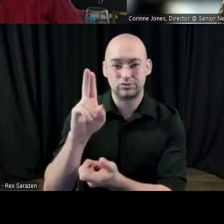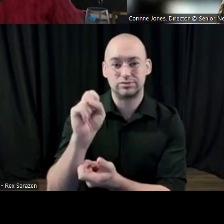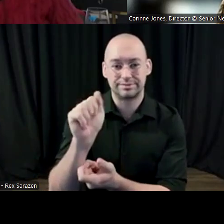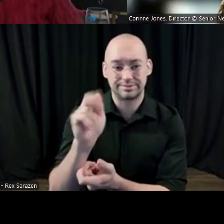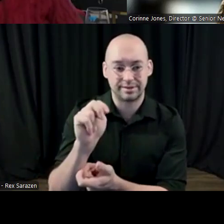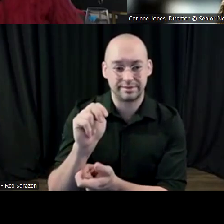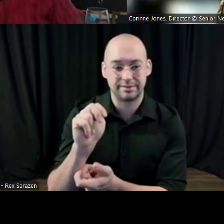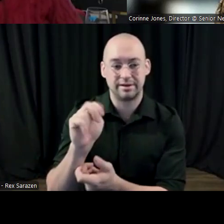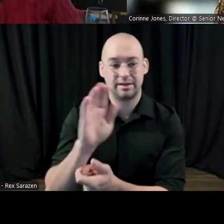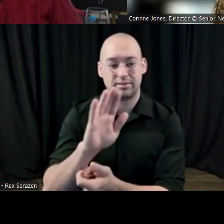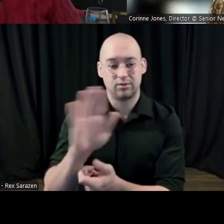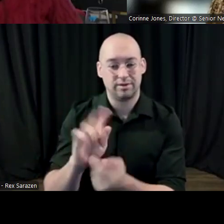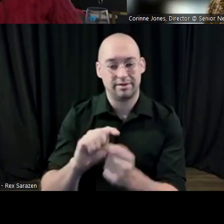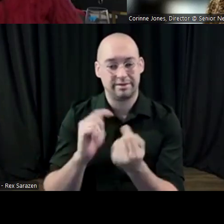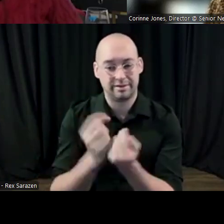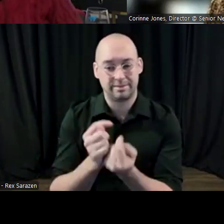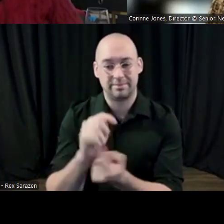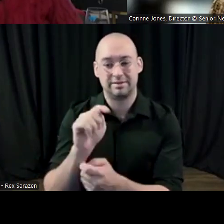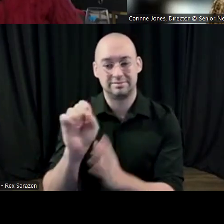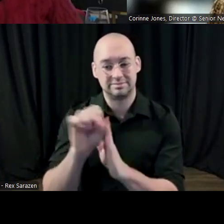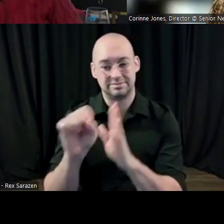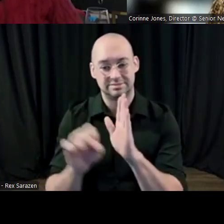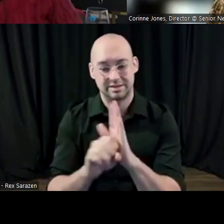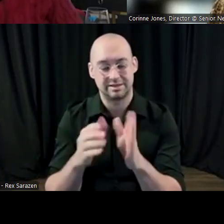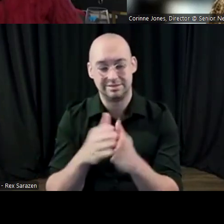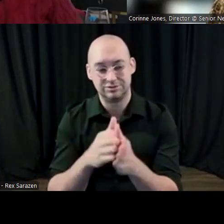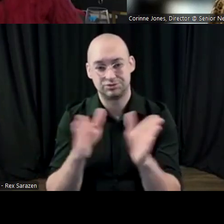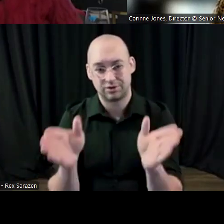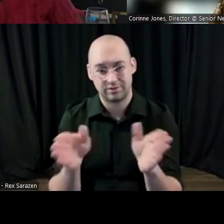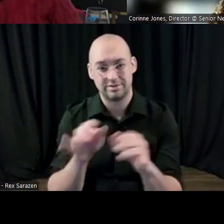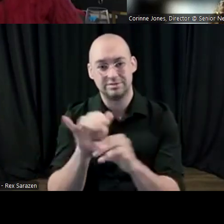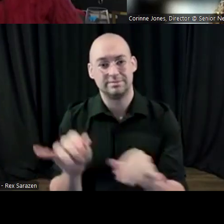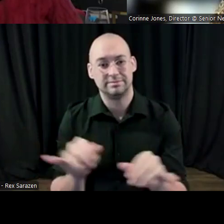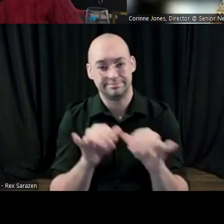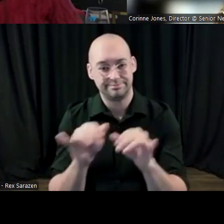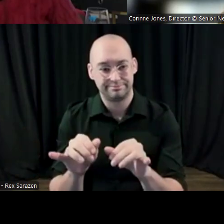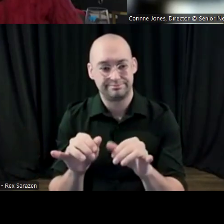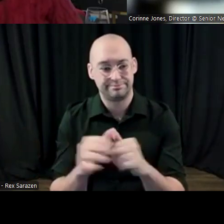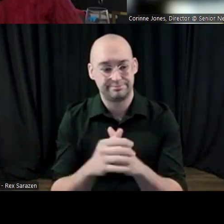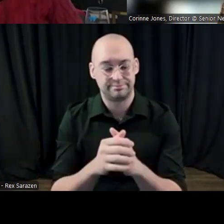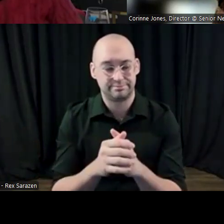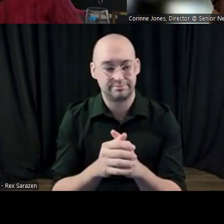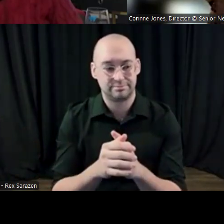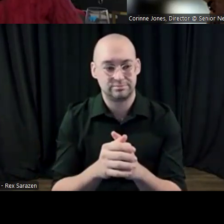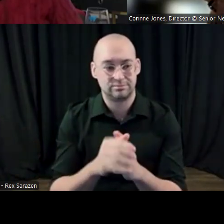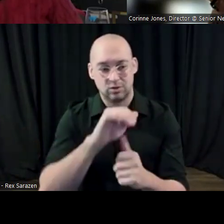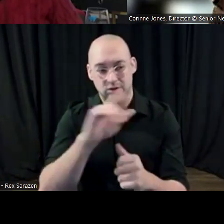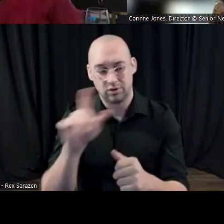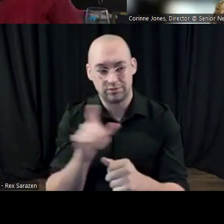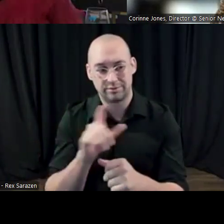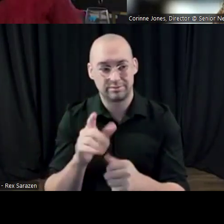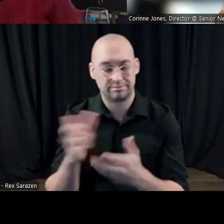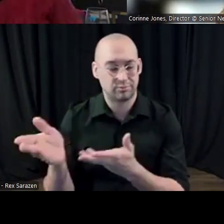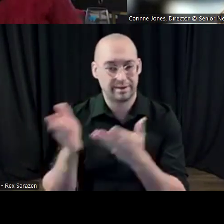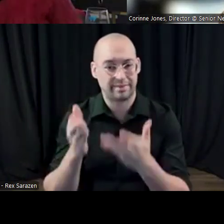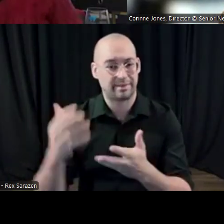your team and the state, generally speaking, all the agencies, the administration, for taking up the master plan for